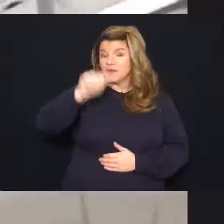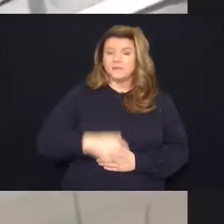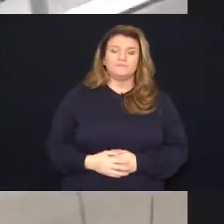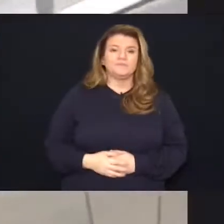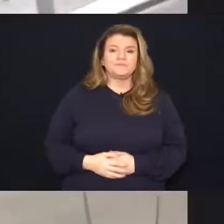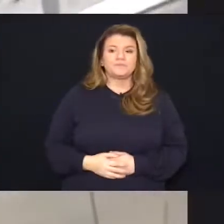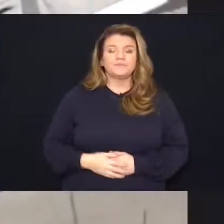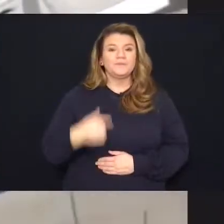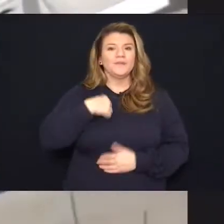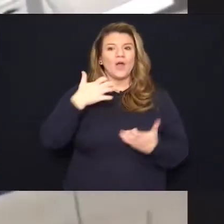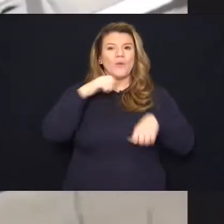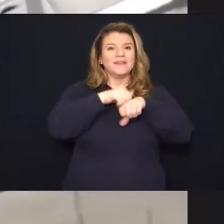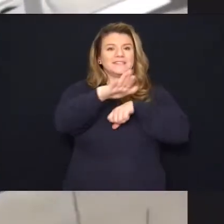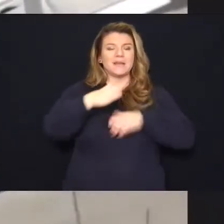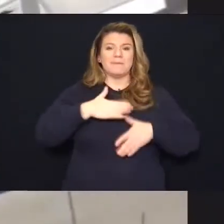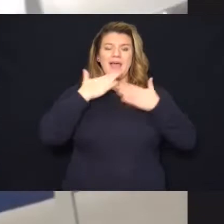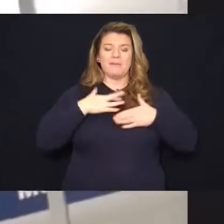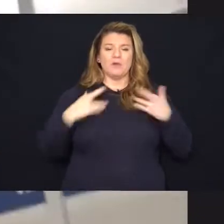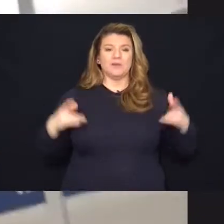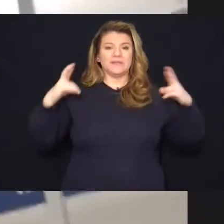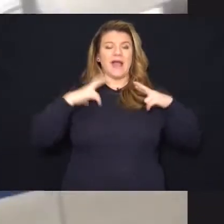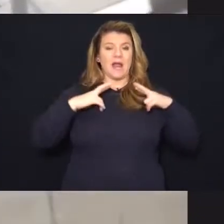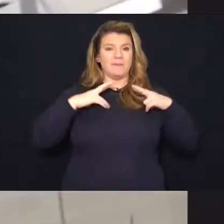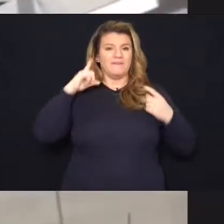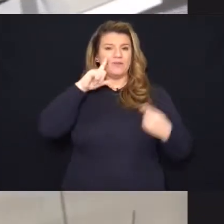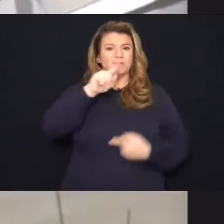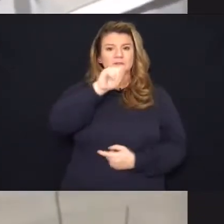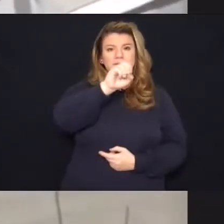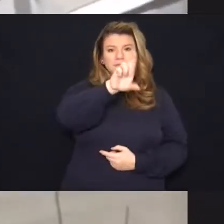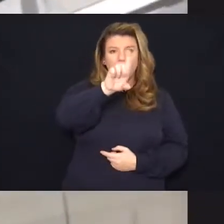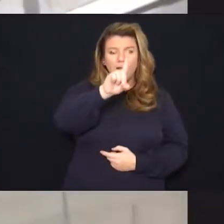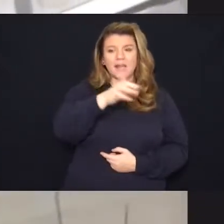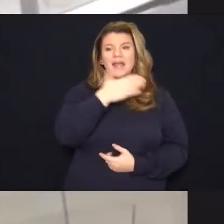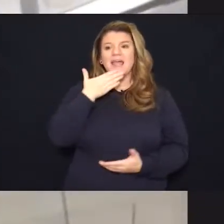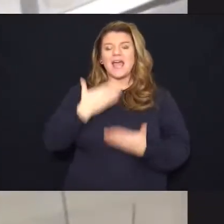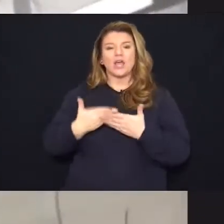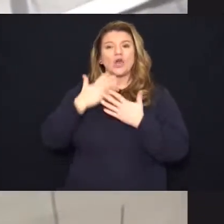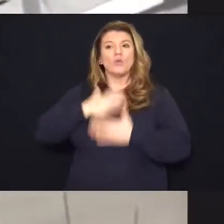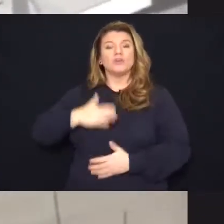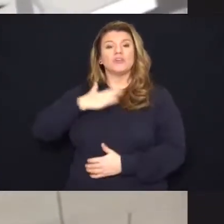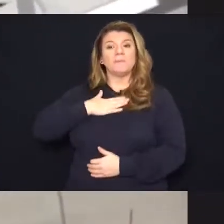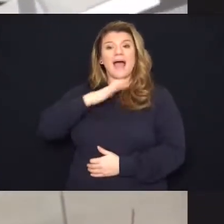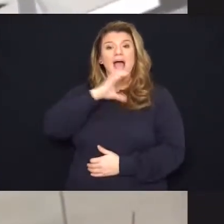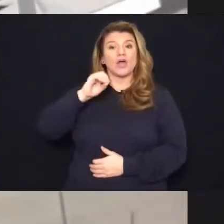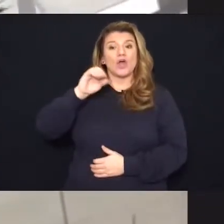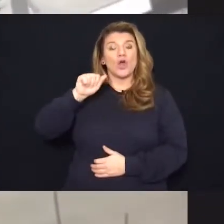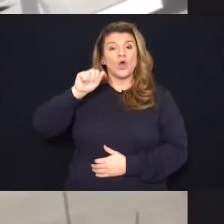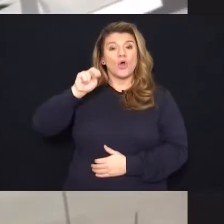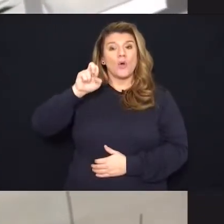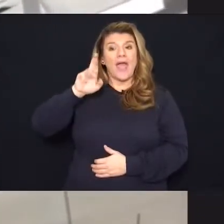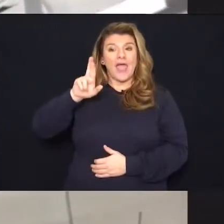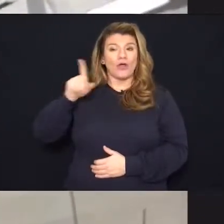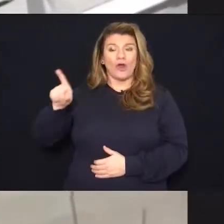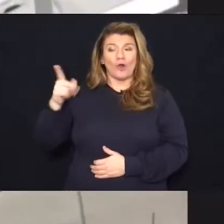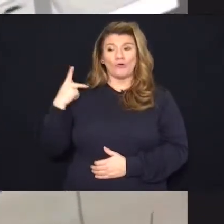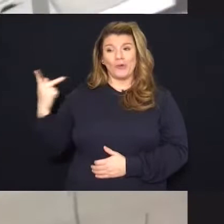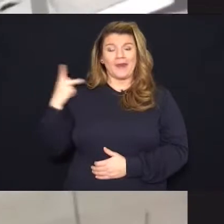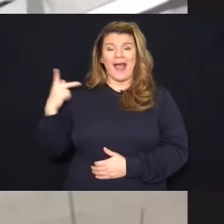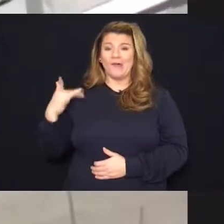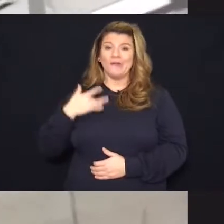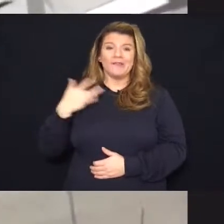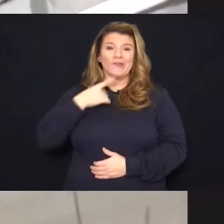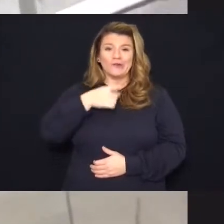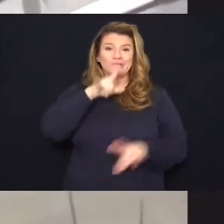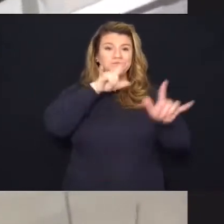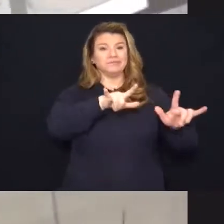my happy retirement wishes to Todd and also extend the good wishes of my co-anchor, Amanda Barron. She thinks the world of you, Todd, and so best